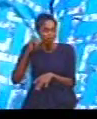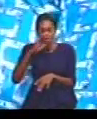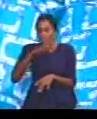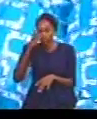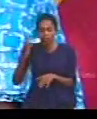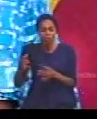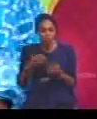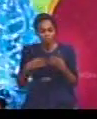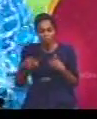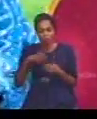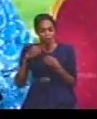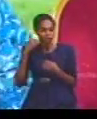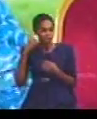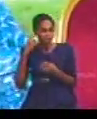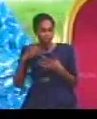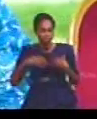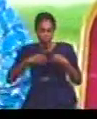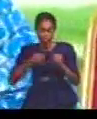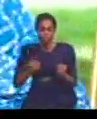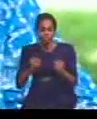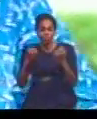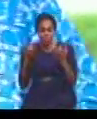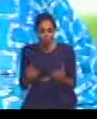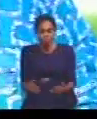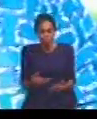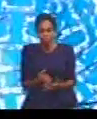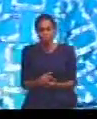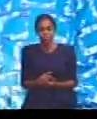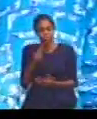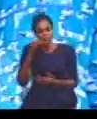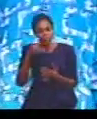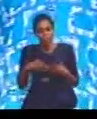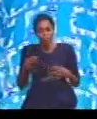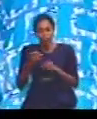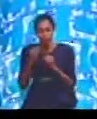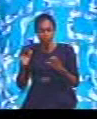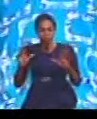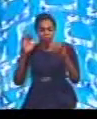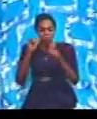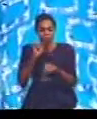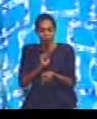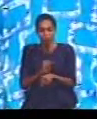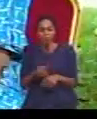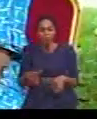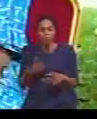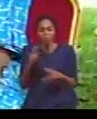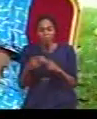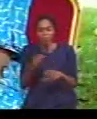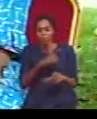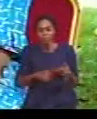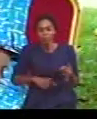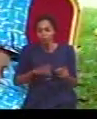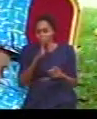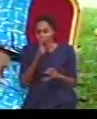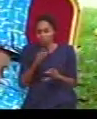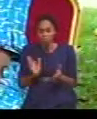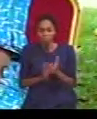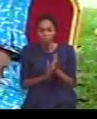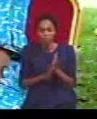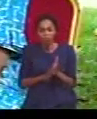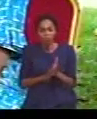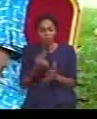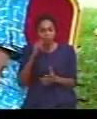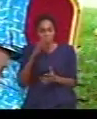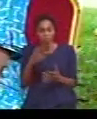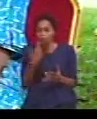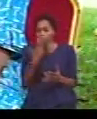ear. I'm very happy that she has received her miracle. May the name of the Lord be praised. I can hear with my right ear. I